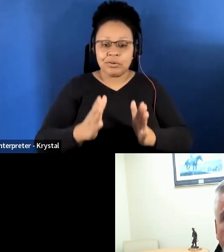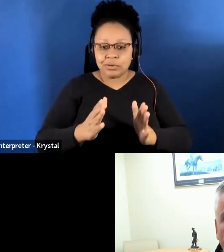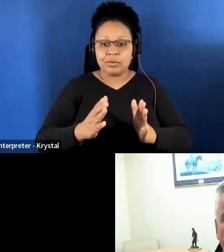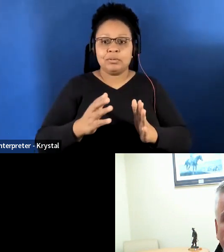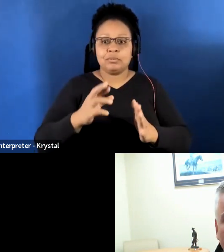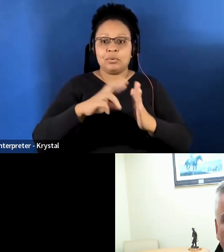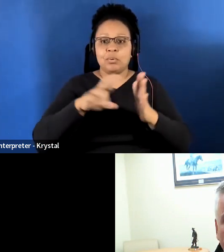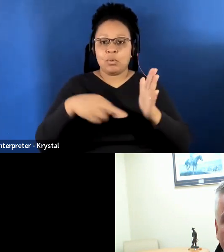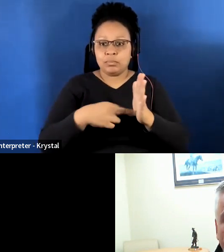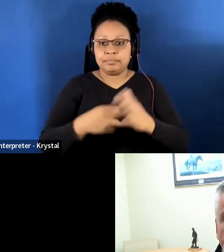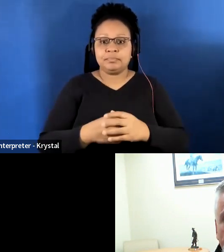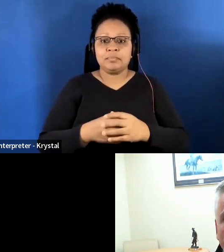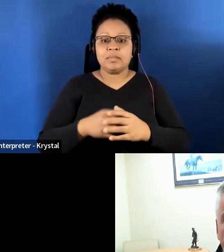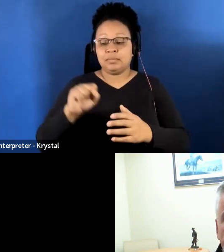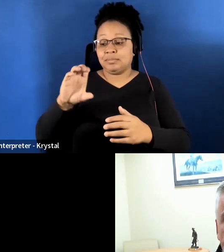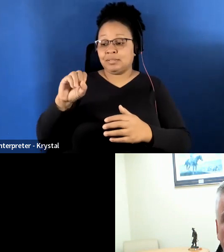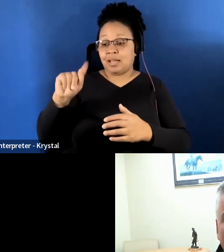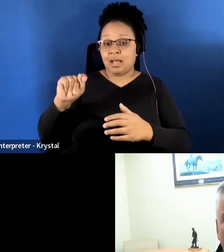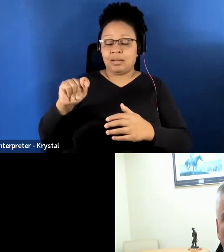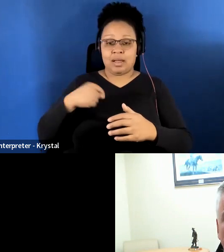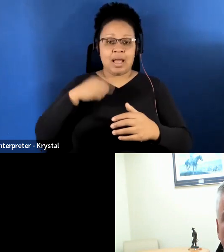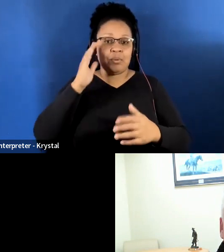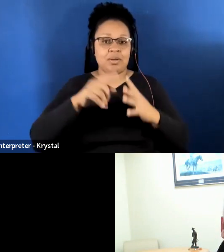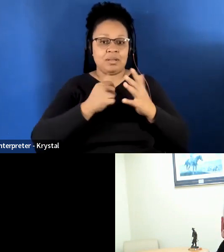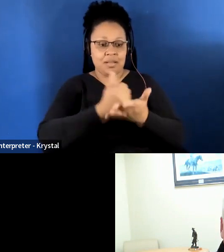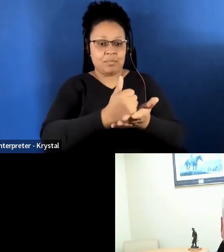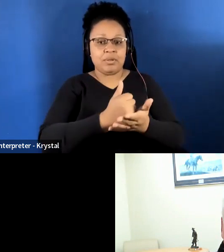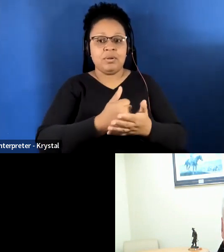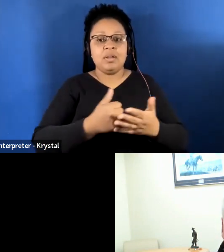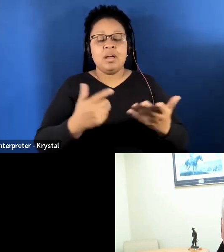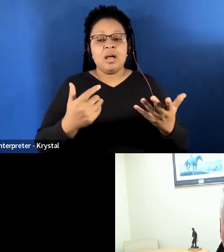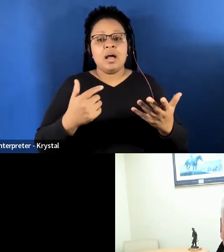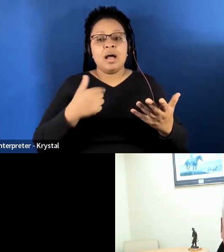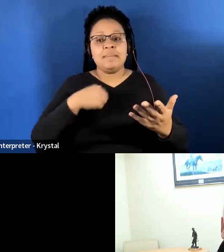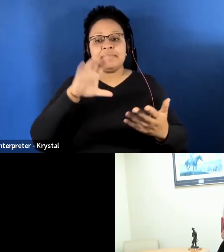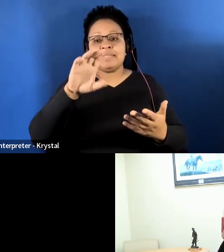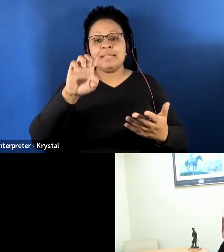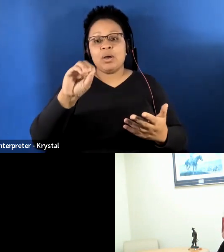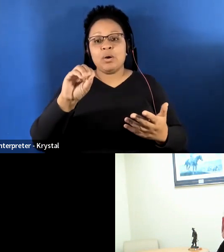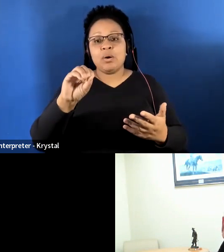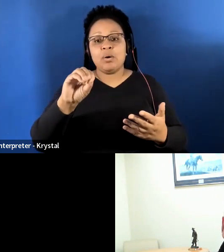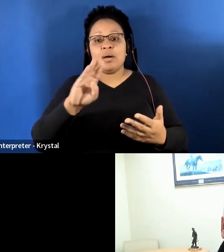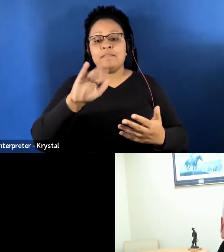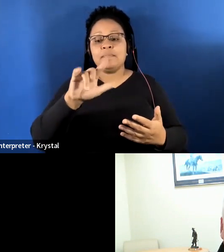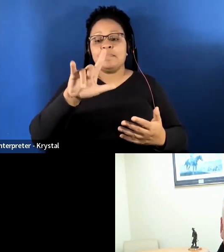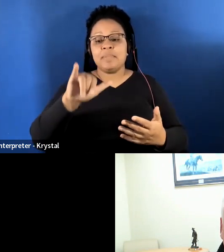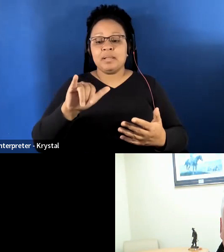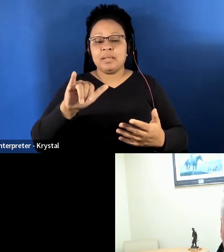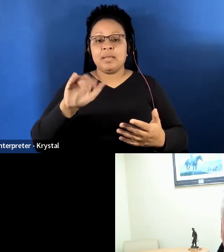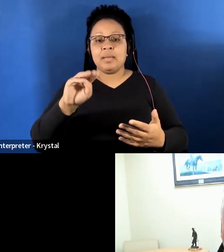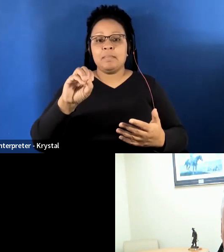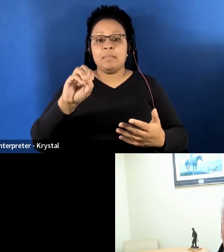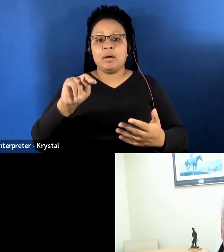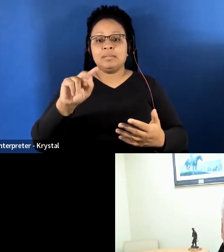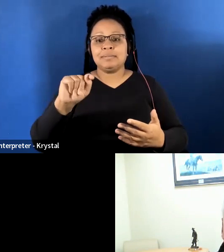Well, Diane, I'll kick it off here for you. This is Scott Perkinbuell, and I'm the CEO of Ability Montana, and we're one of